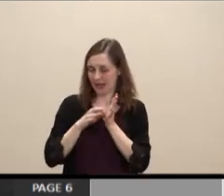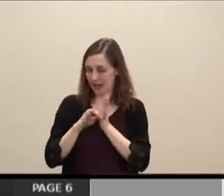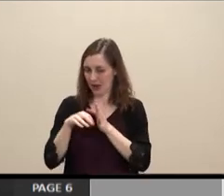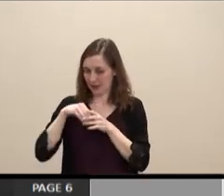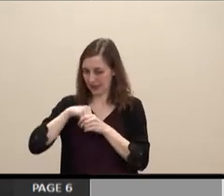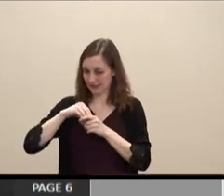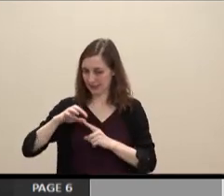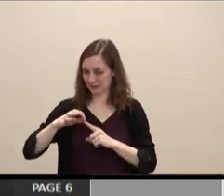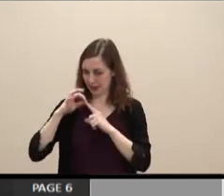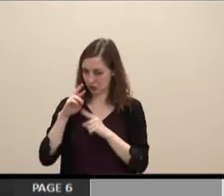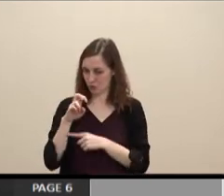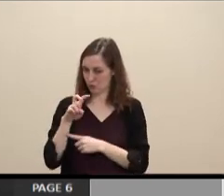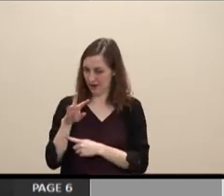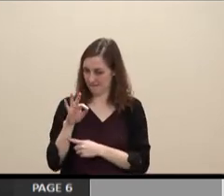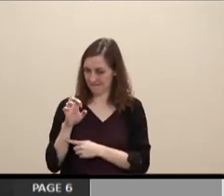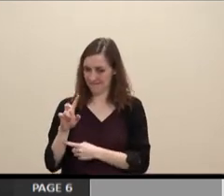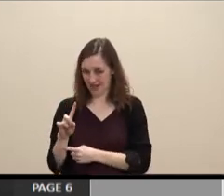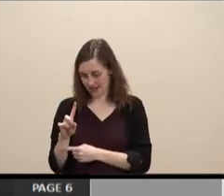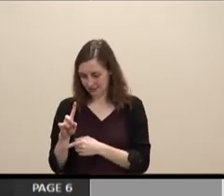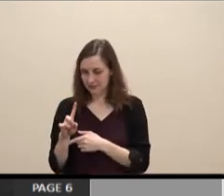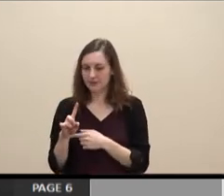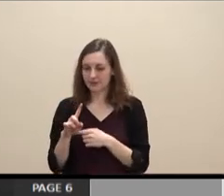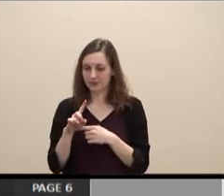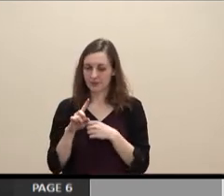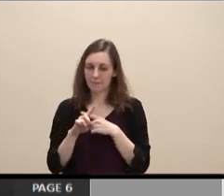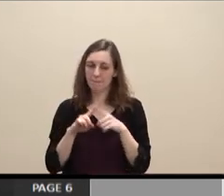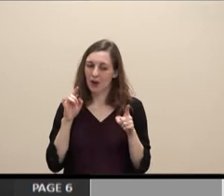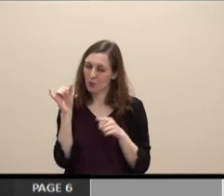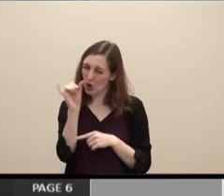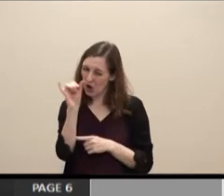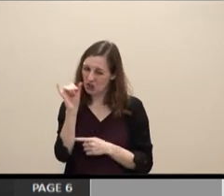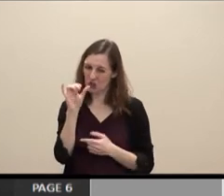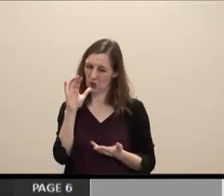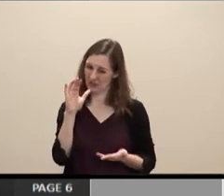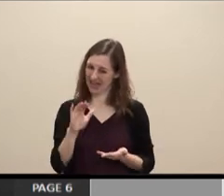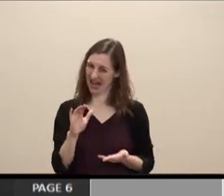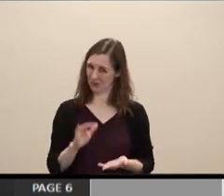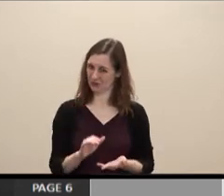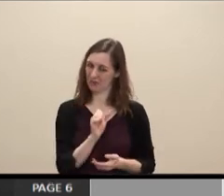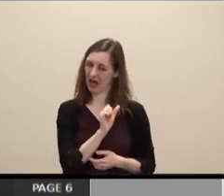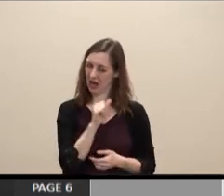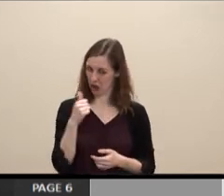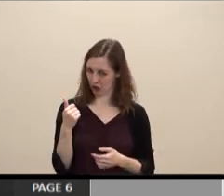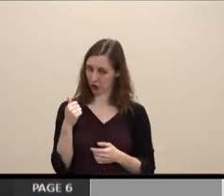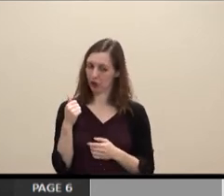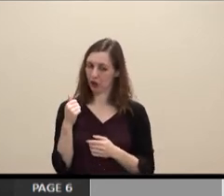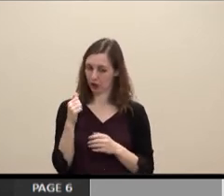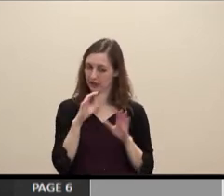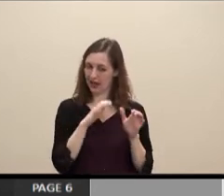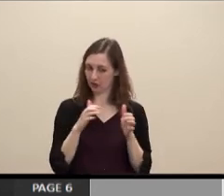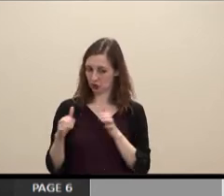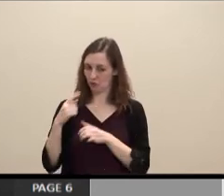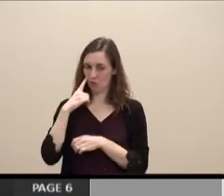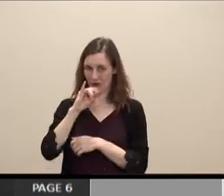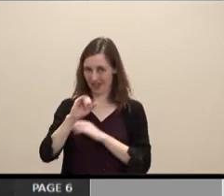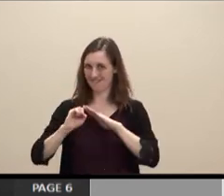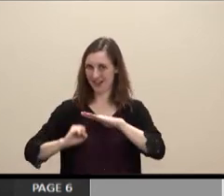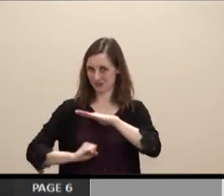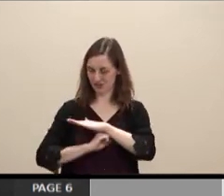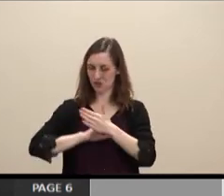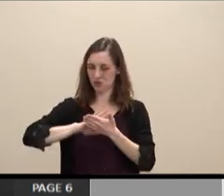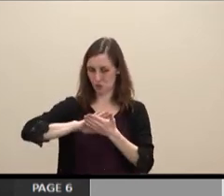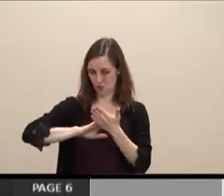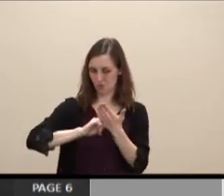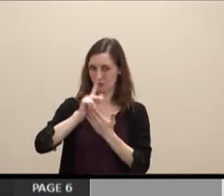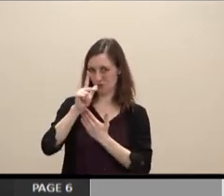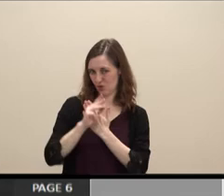as ESSER funds. But we also were down in some other categories for the foundation school program. Part of that was